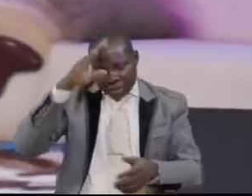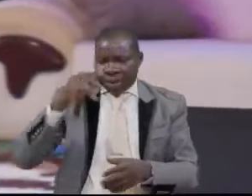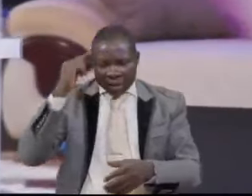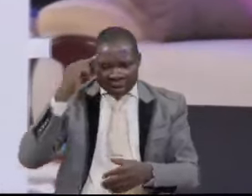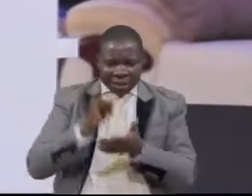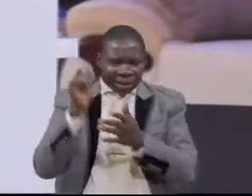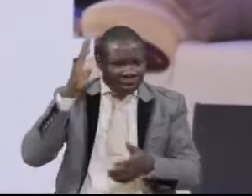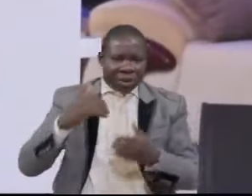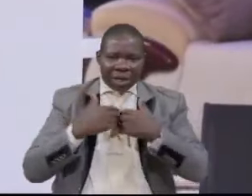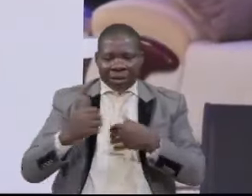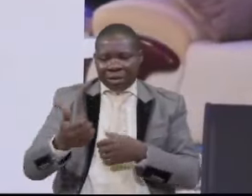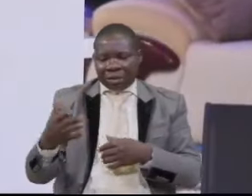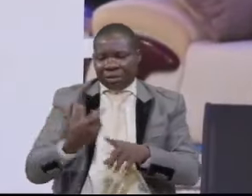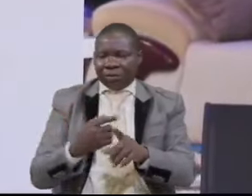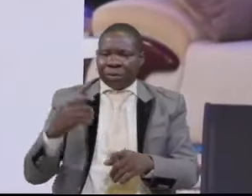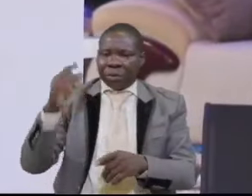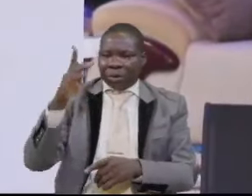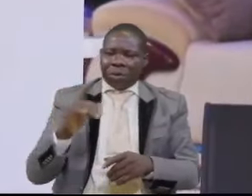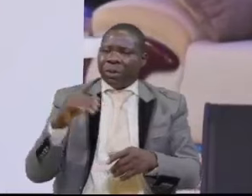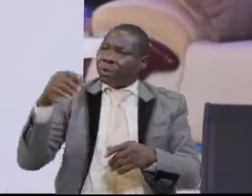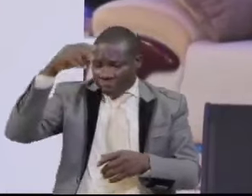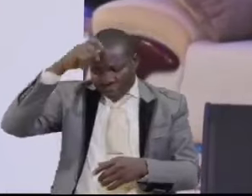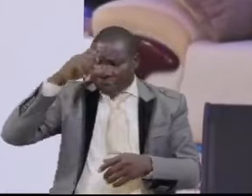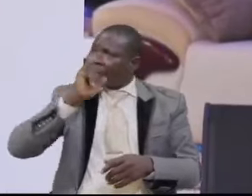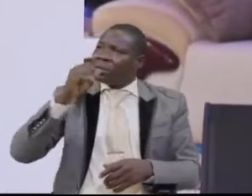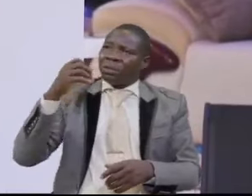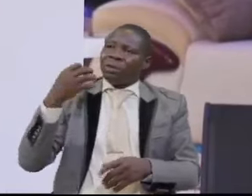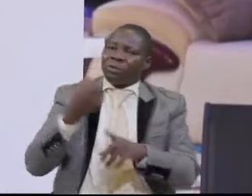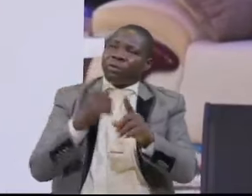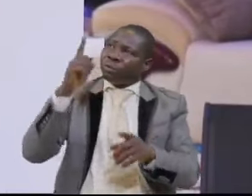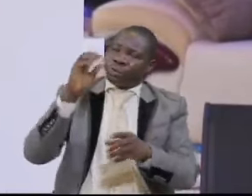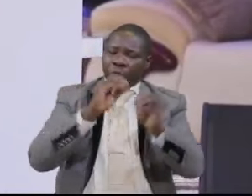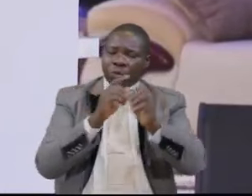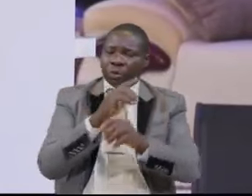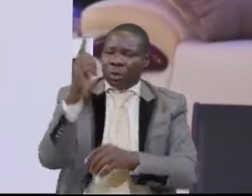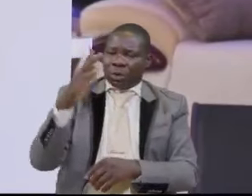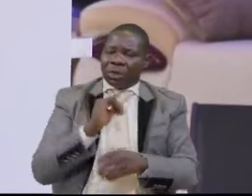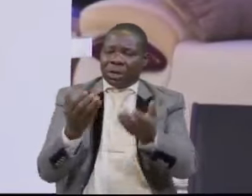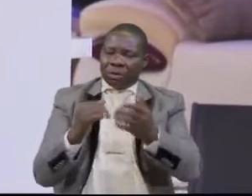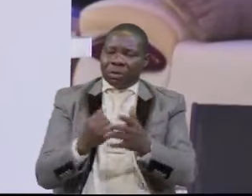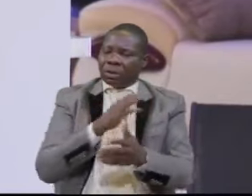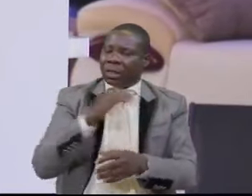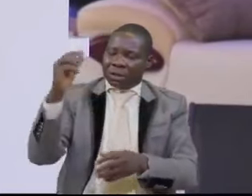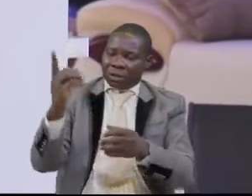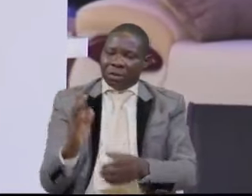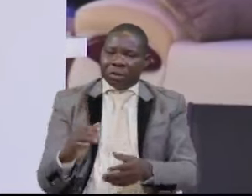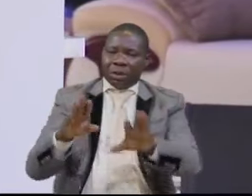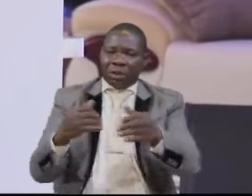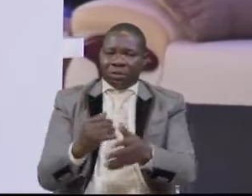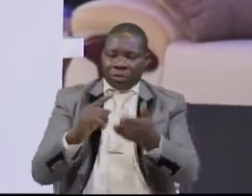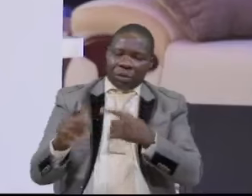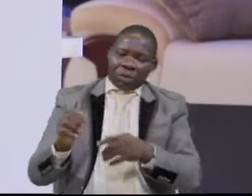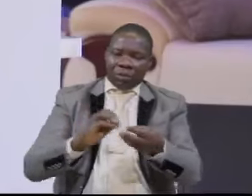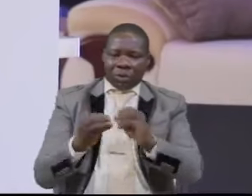wisdom. And God gave him excelling wisdom. Number three, he had evident salvation.